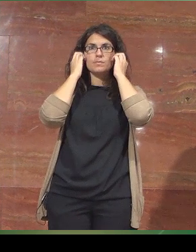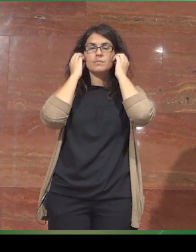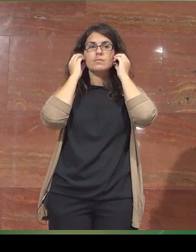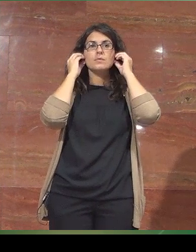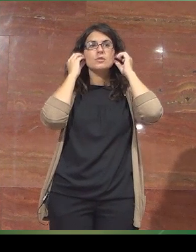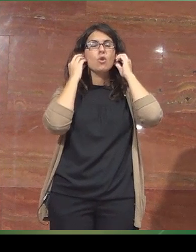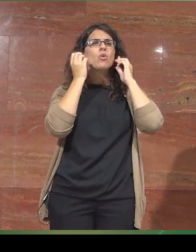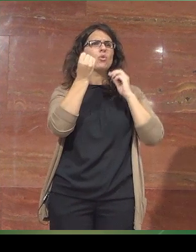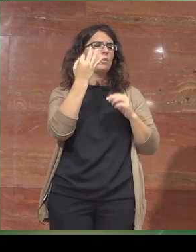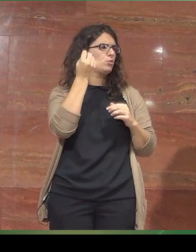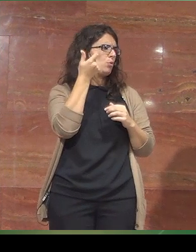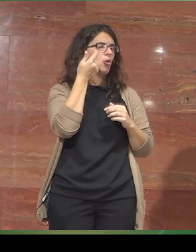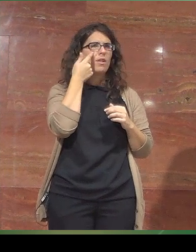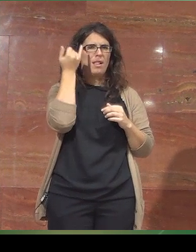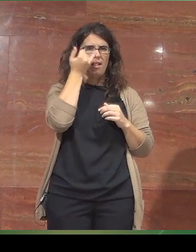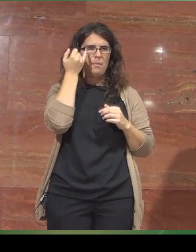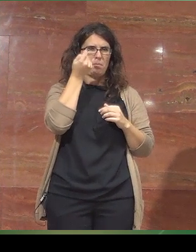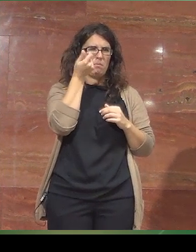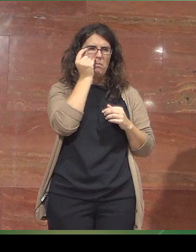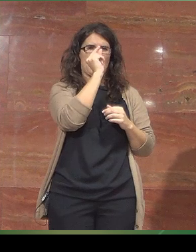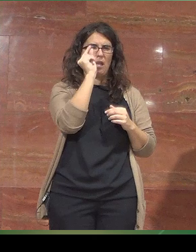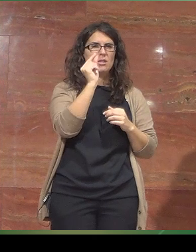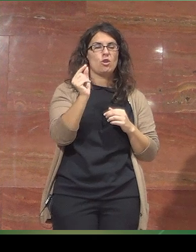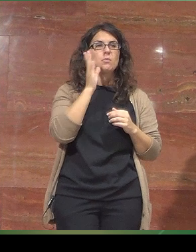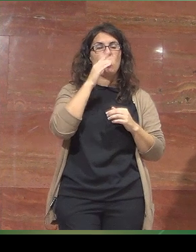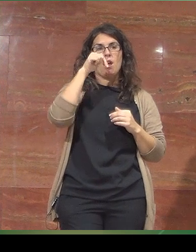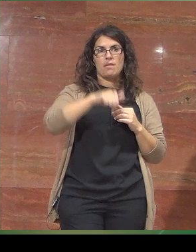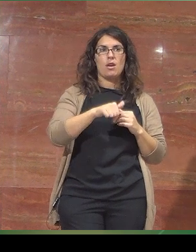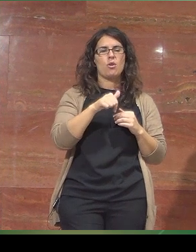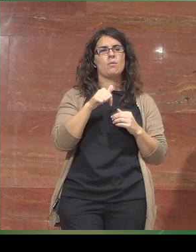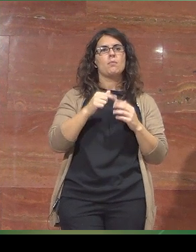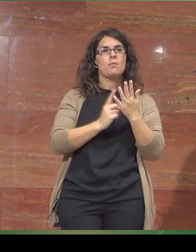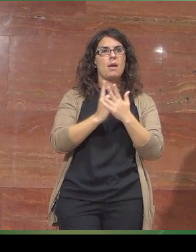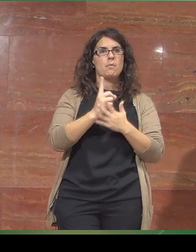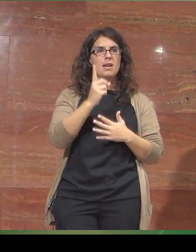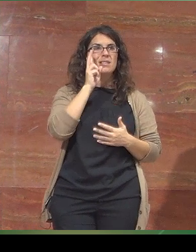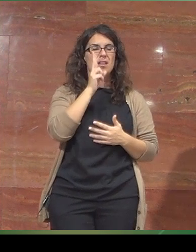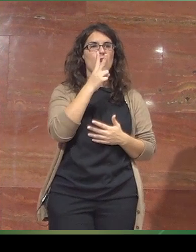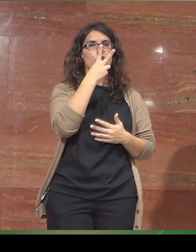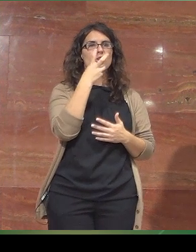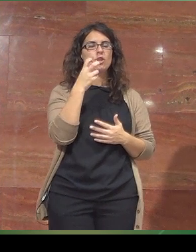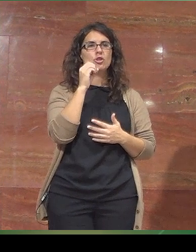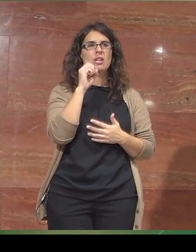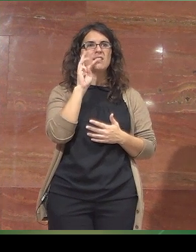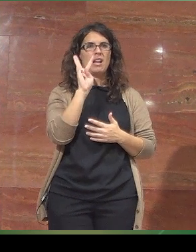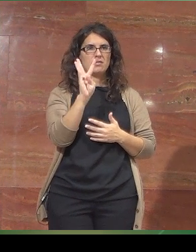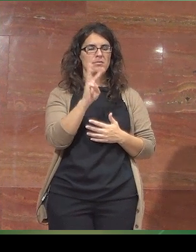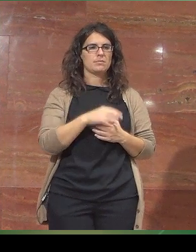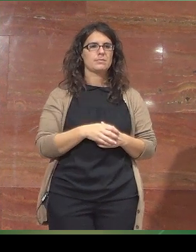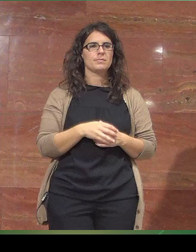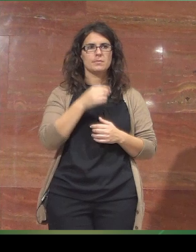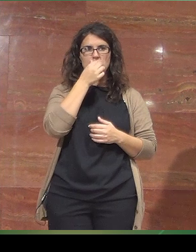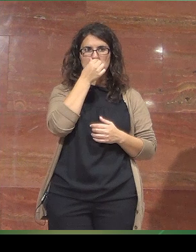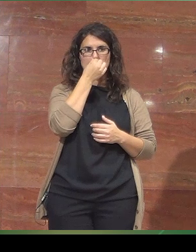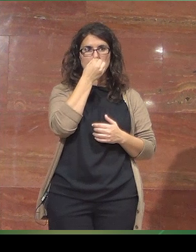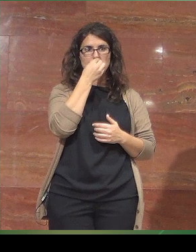the map at the bottom is 293. And we genuinely went through that many iterations